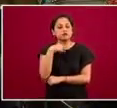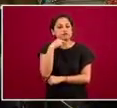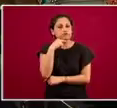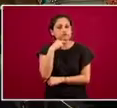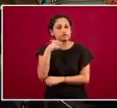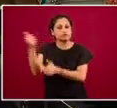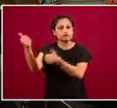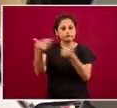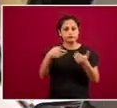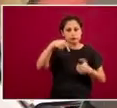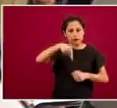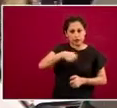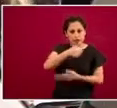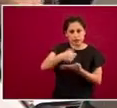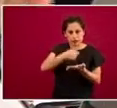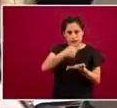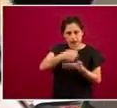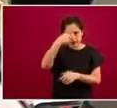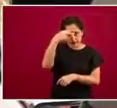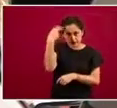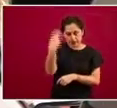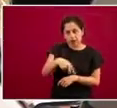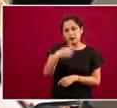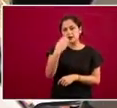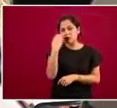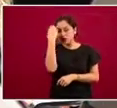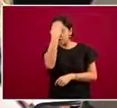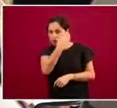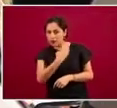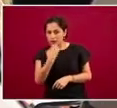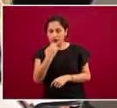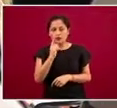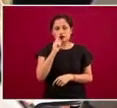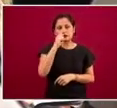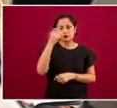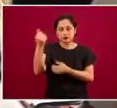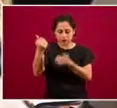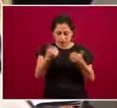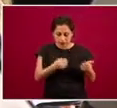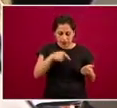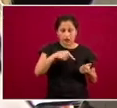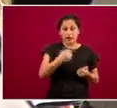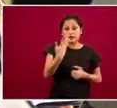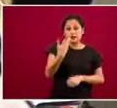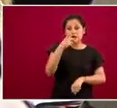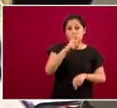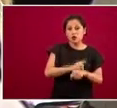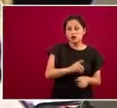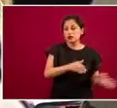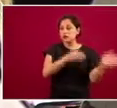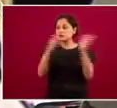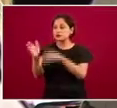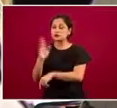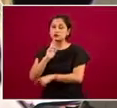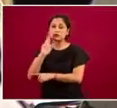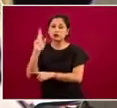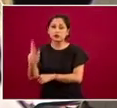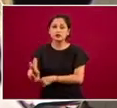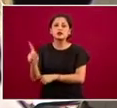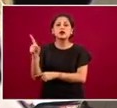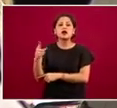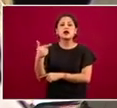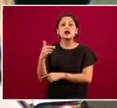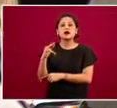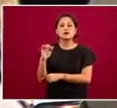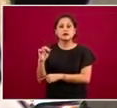because specifically from the hospitals where they are from which they are sending the test to Mexico City,